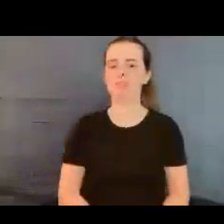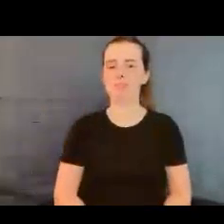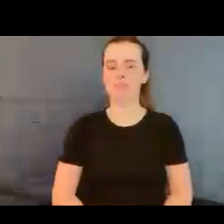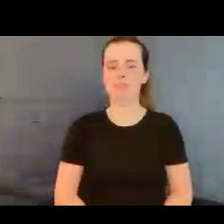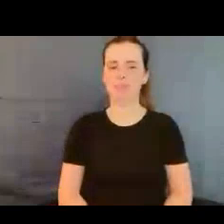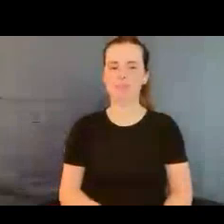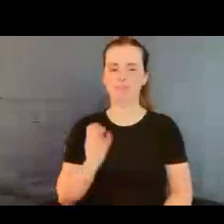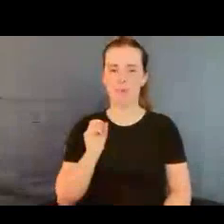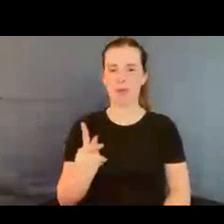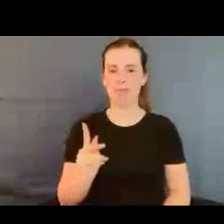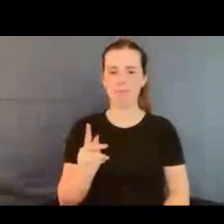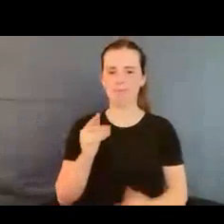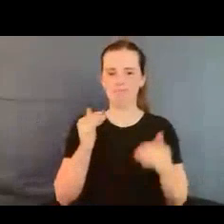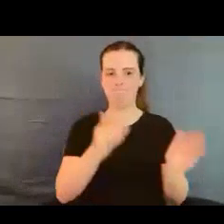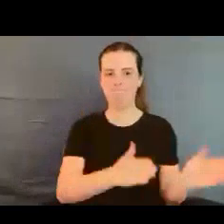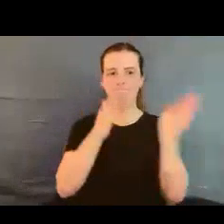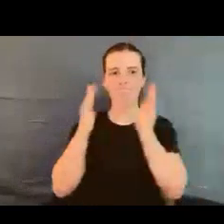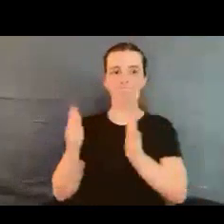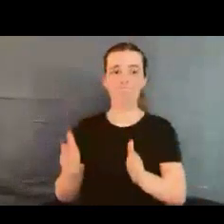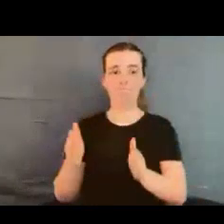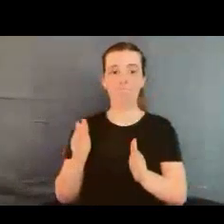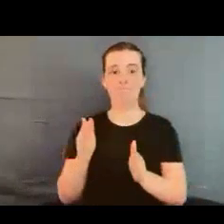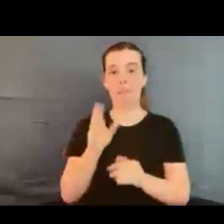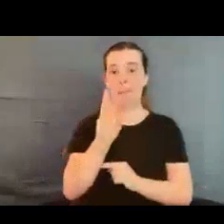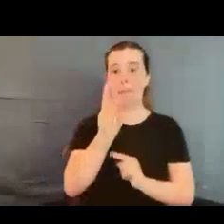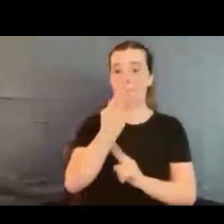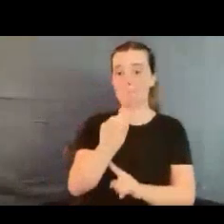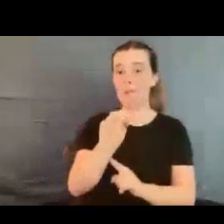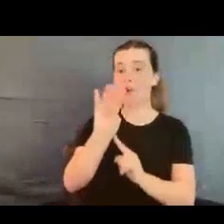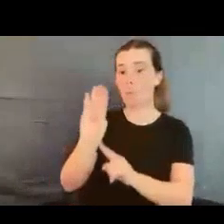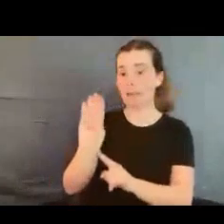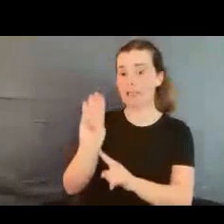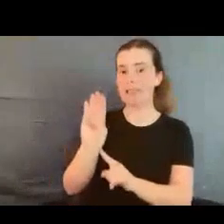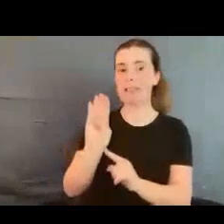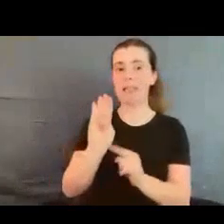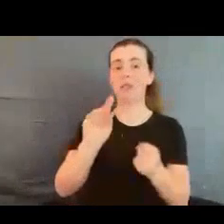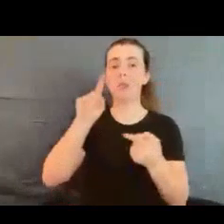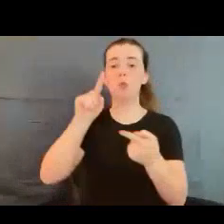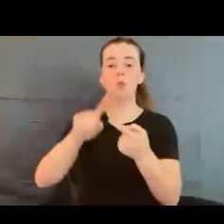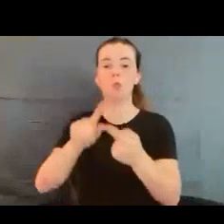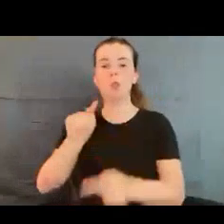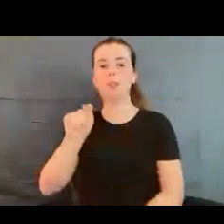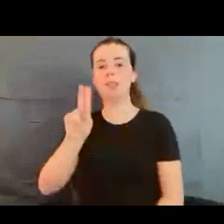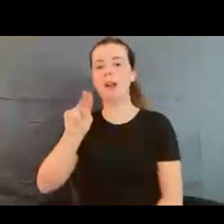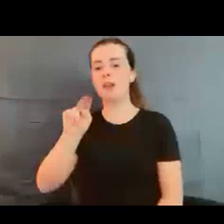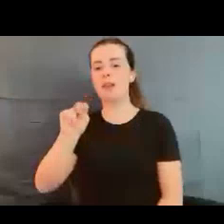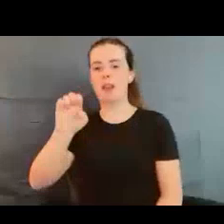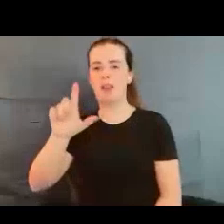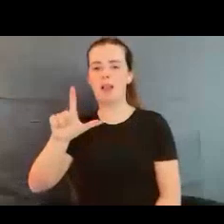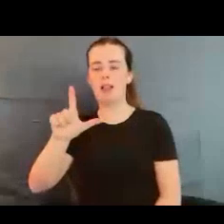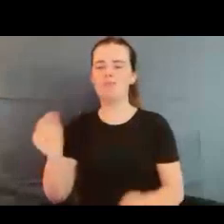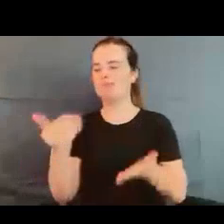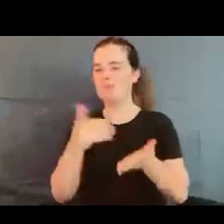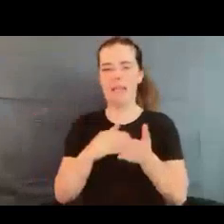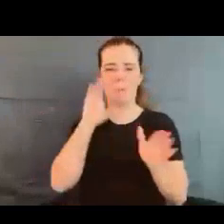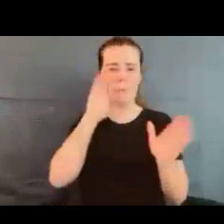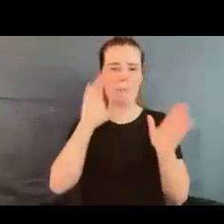All right, next section, Mineral Basin to Tunnel. So this is, again, a loose map using the